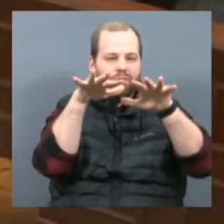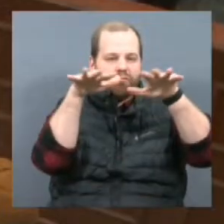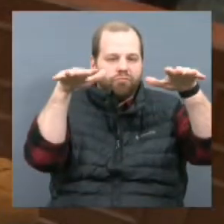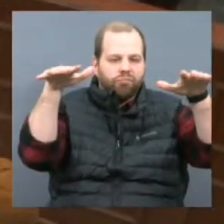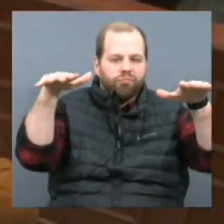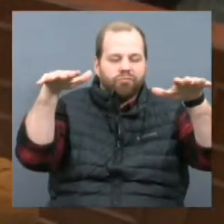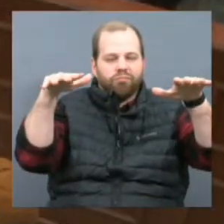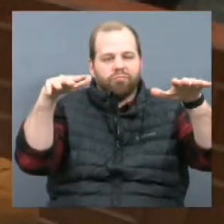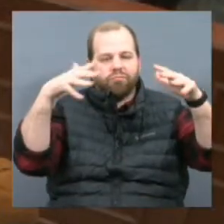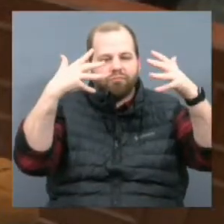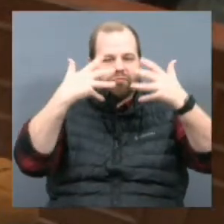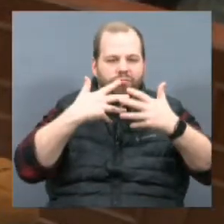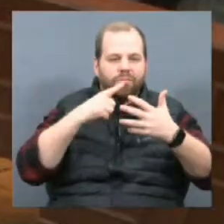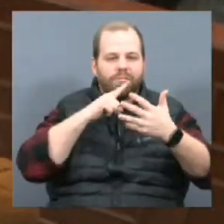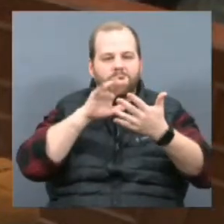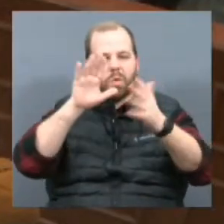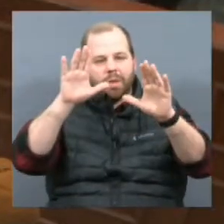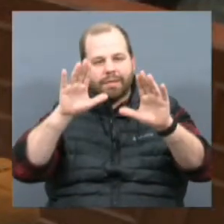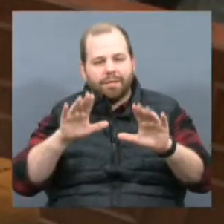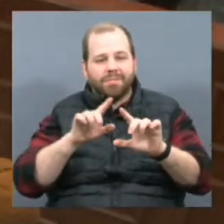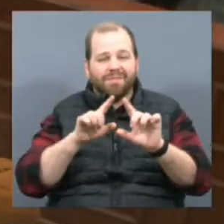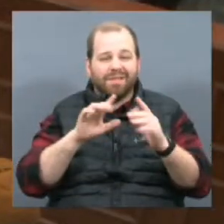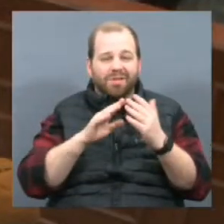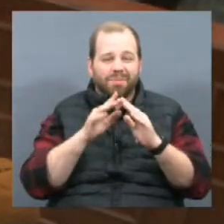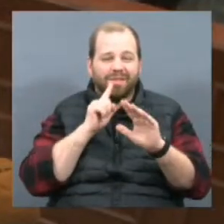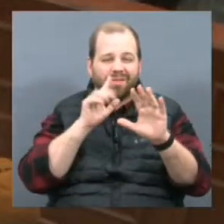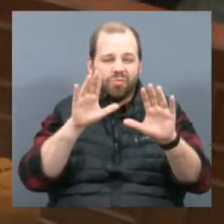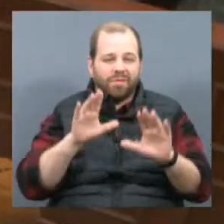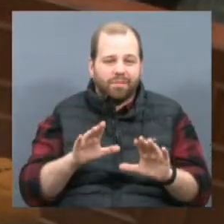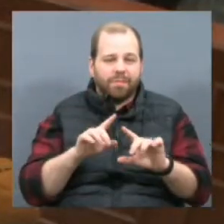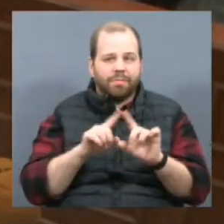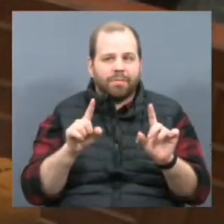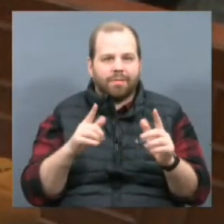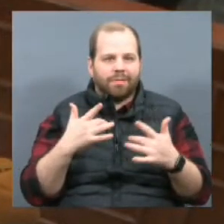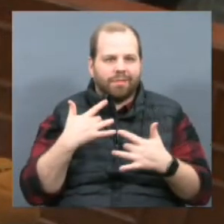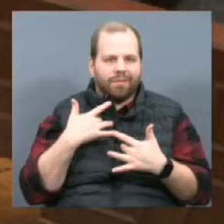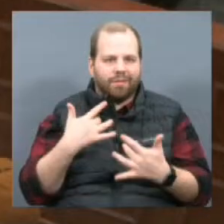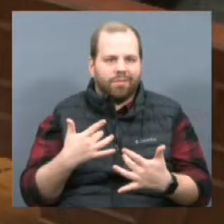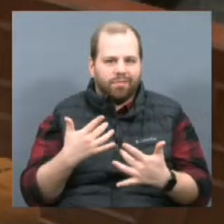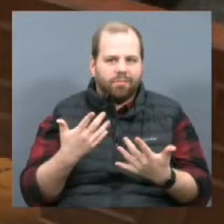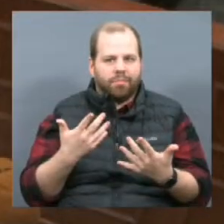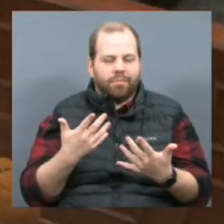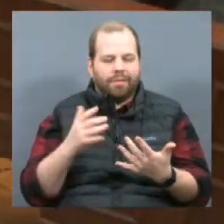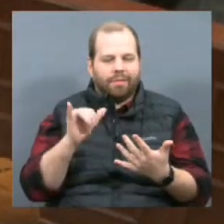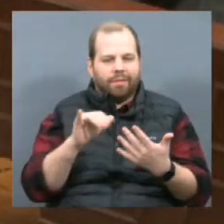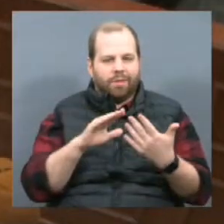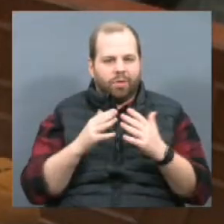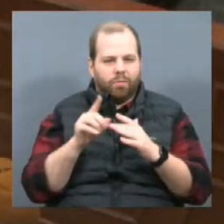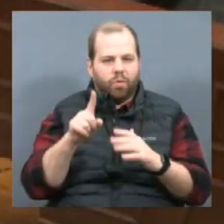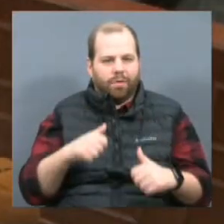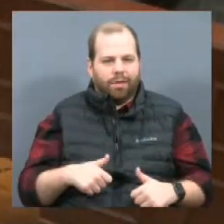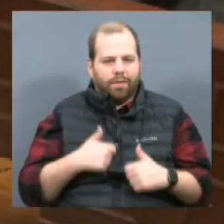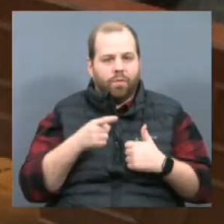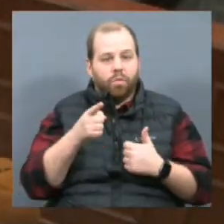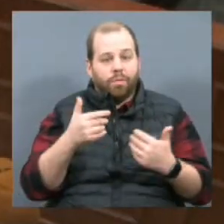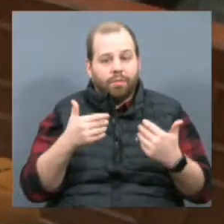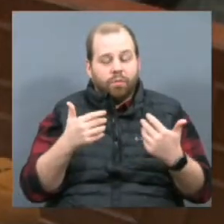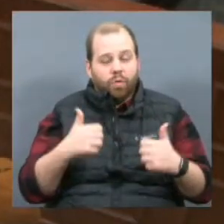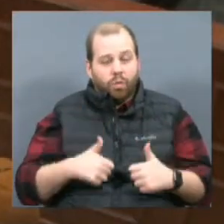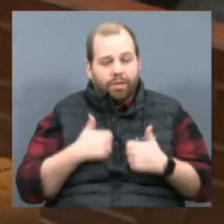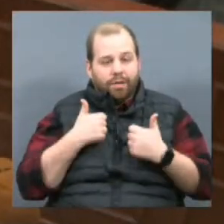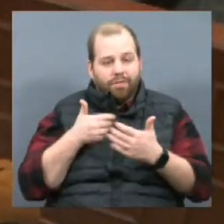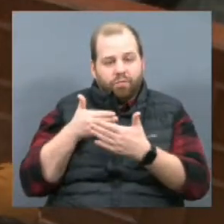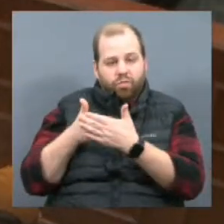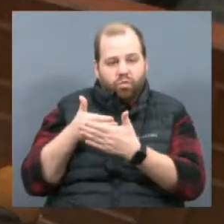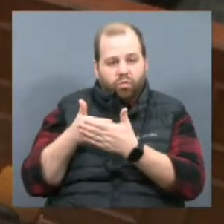the neighborhood is incredible. But guys, this is just the nature and the fabric of the neighborhood you live in. You live